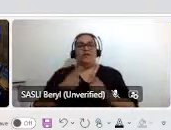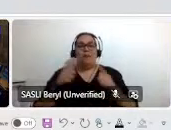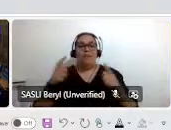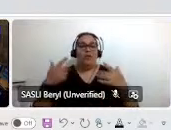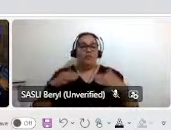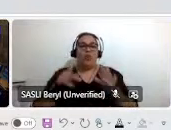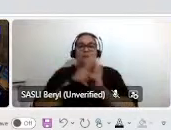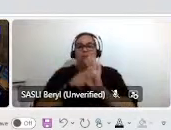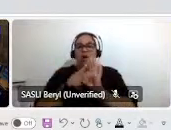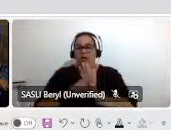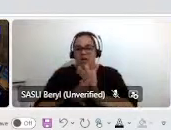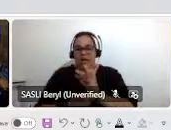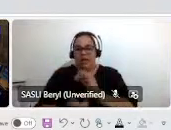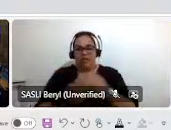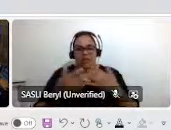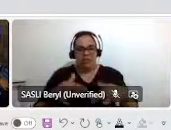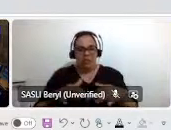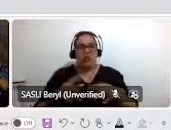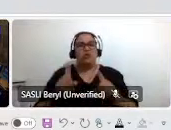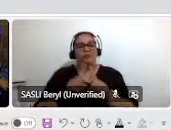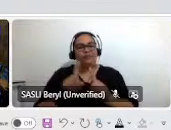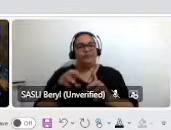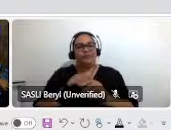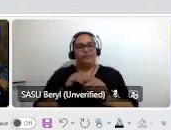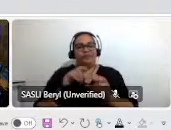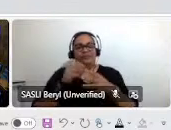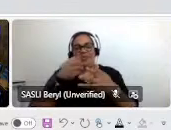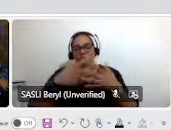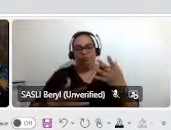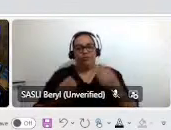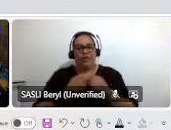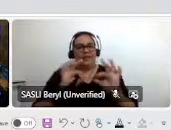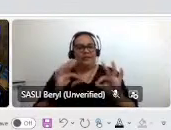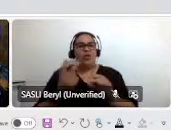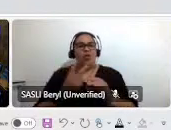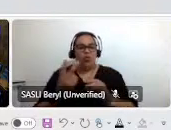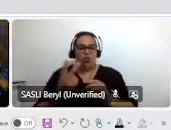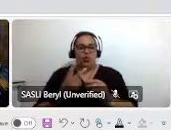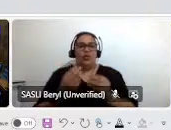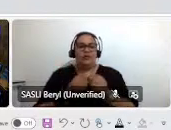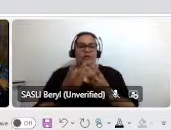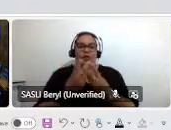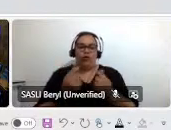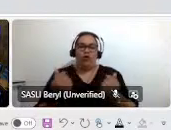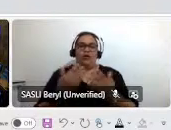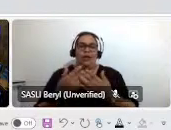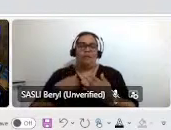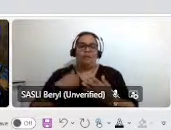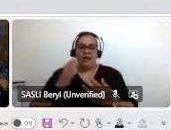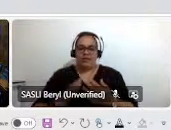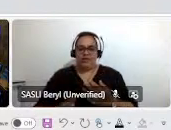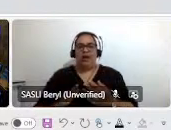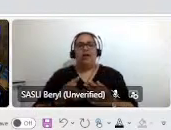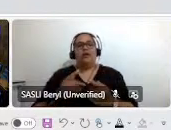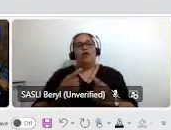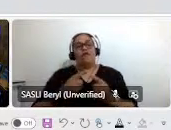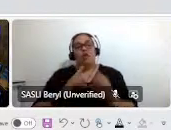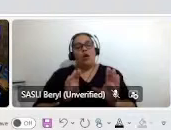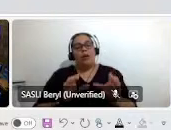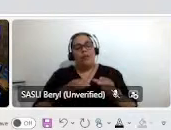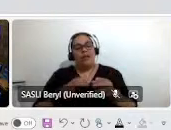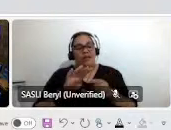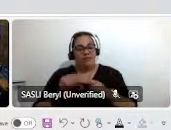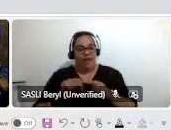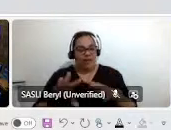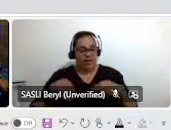of murders that also speaks to all of these things. So those are also resolutions from my side. Or do the committee find